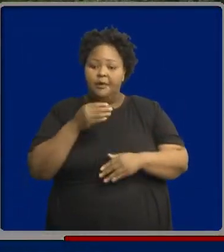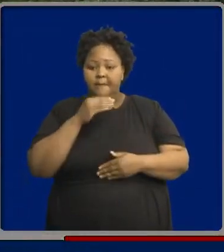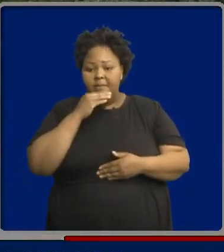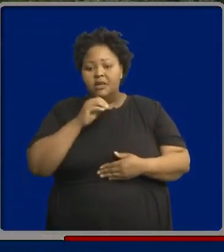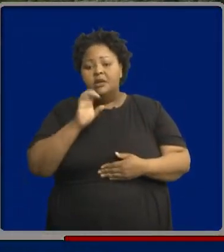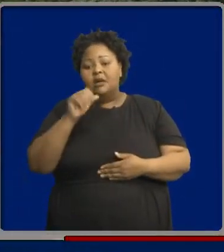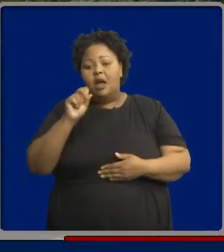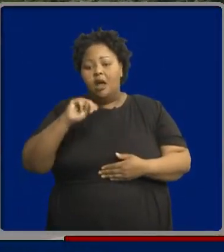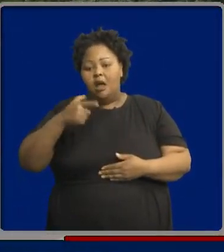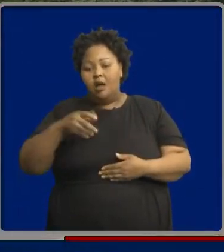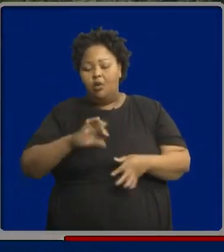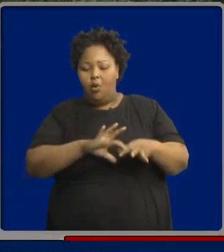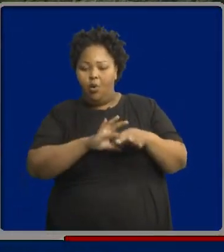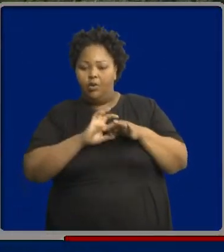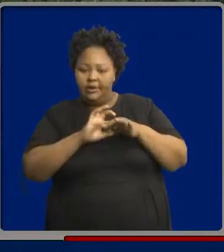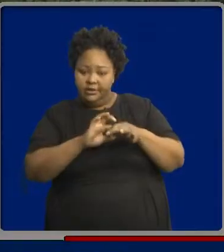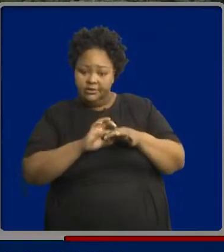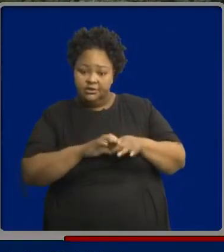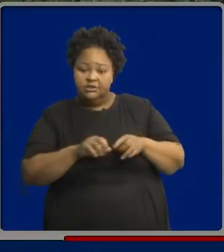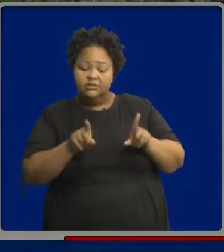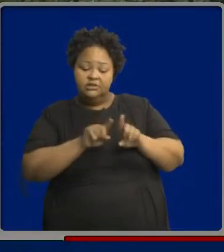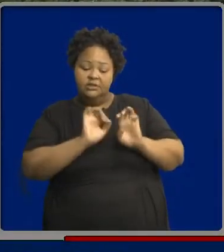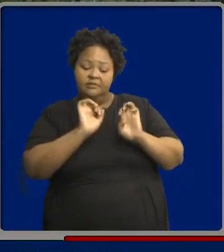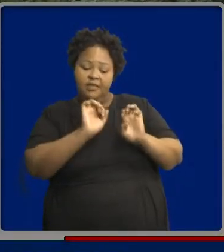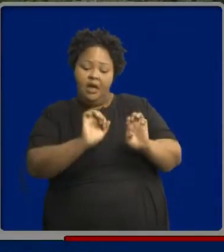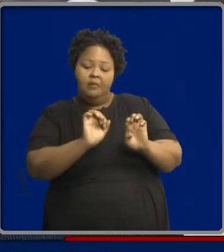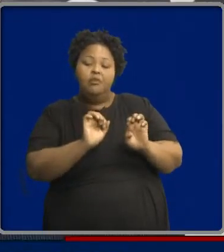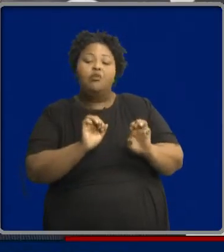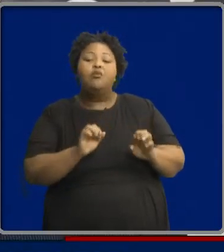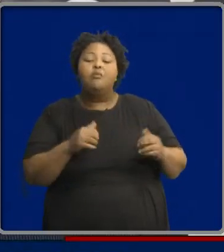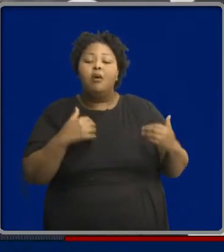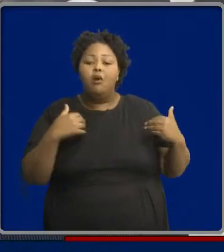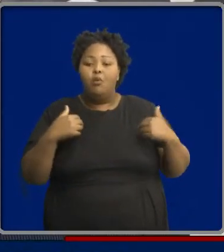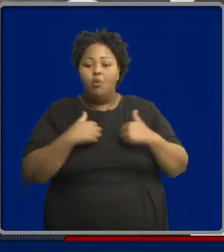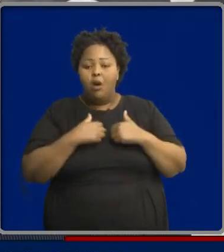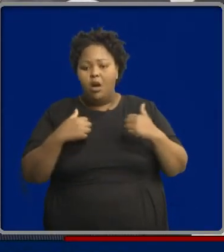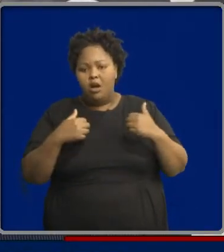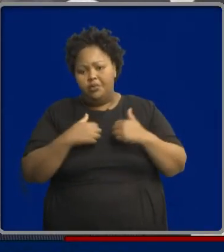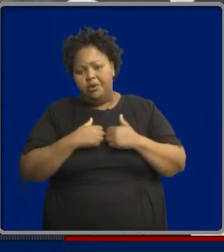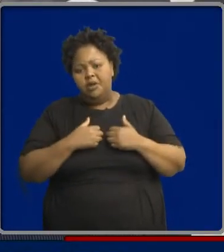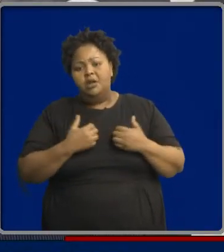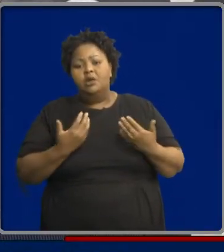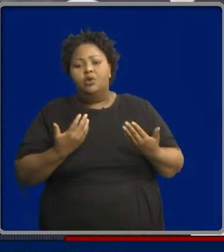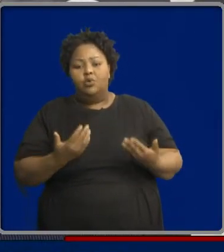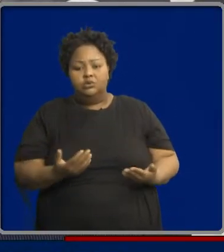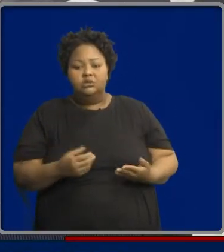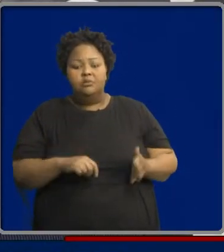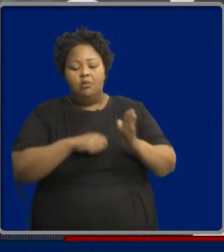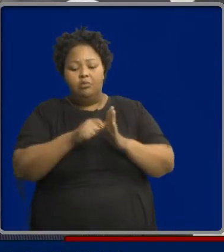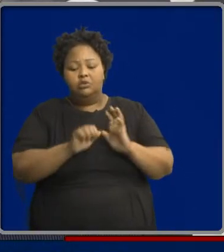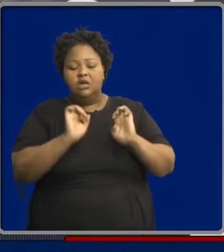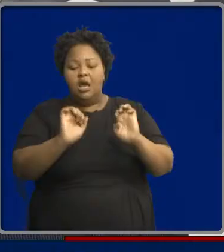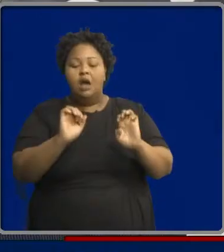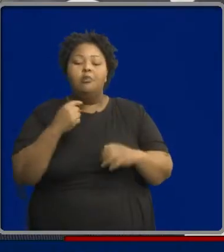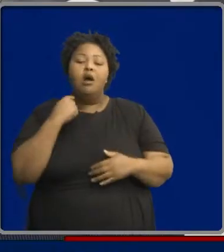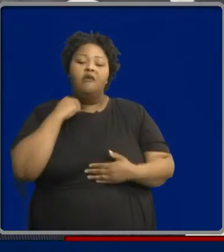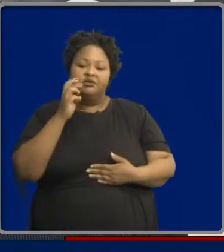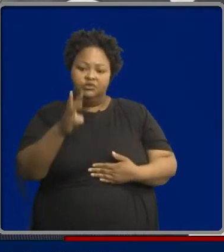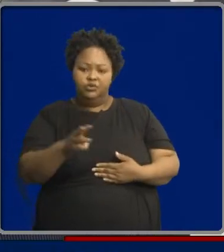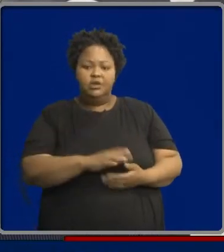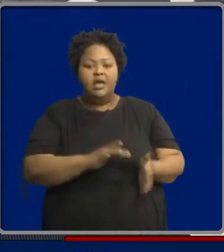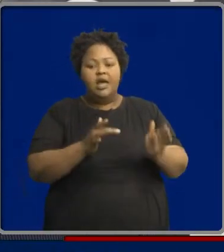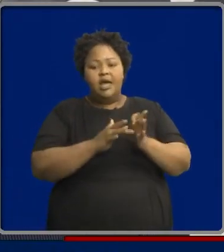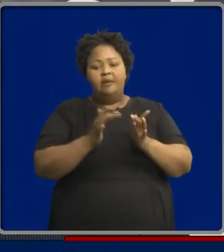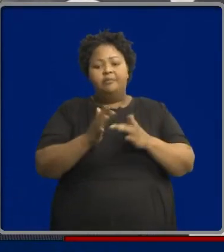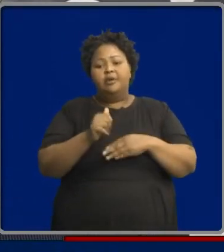raising concerns that the local economy will be greatly affected. Now in April, a number of our